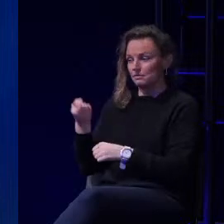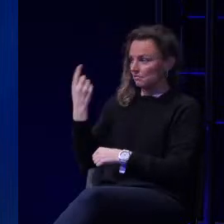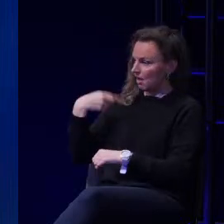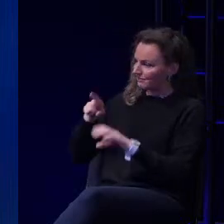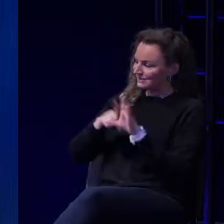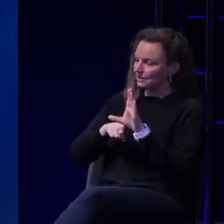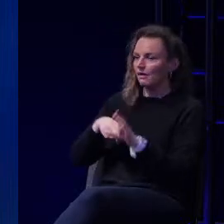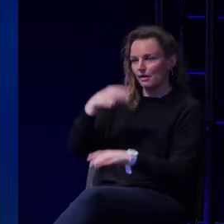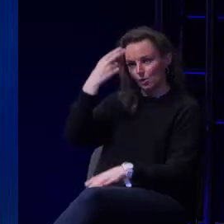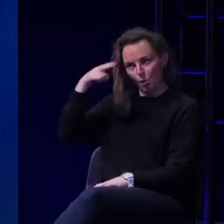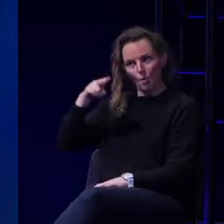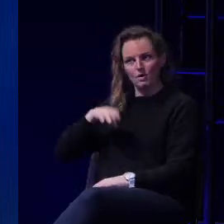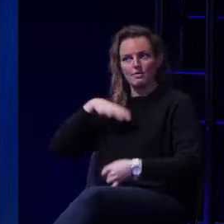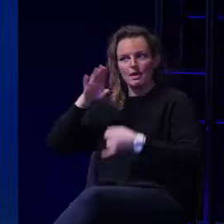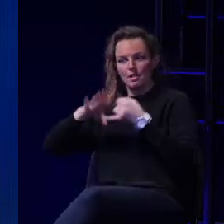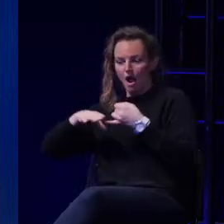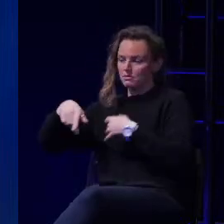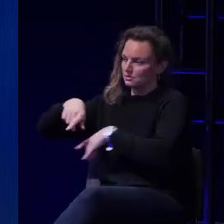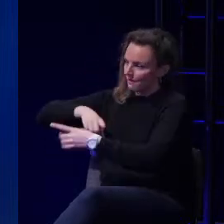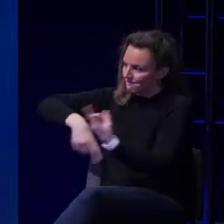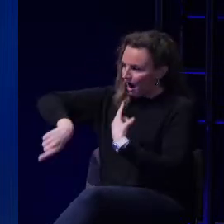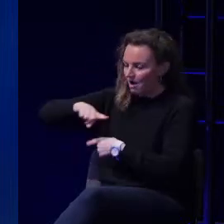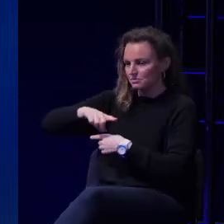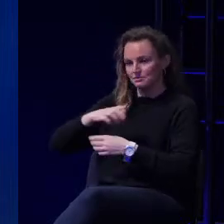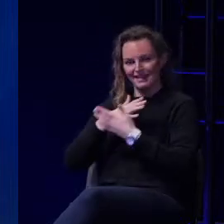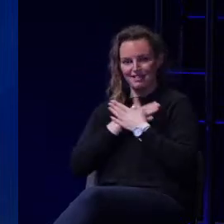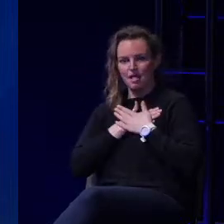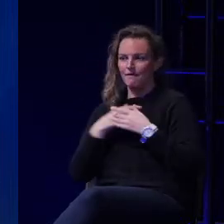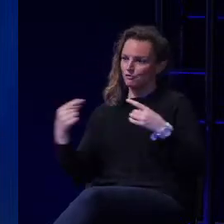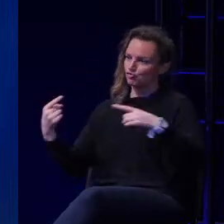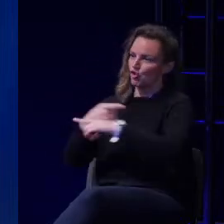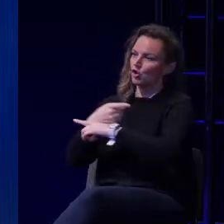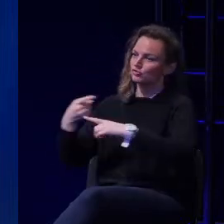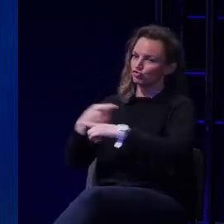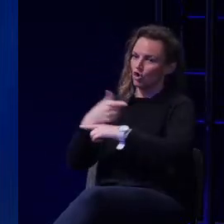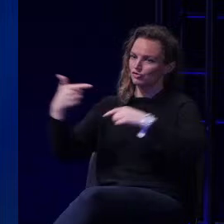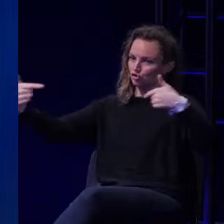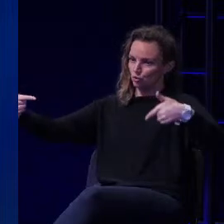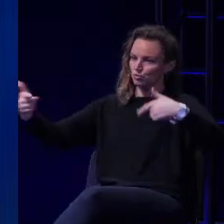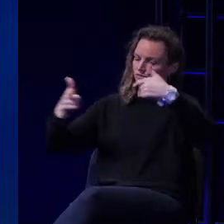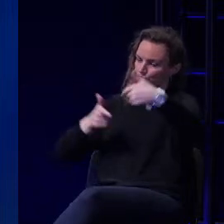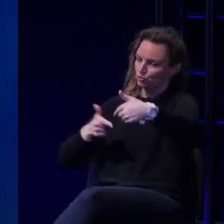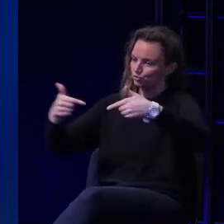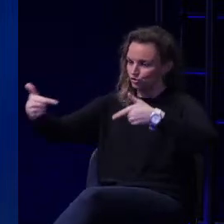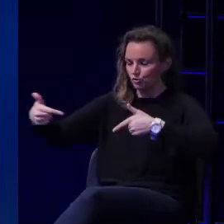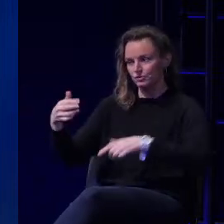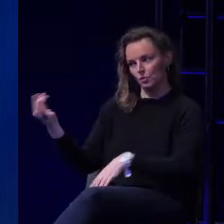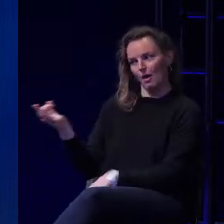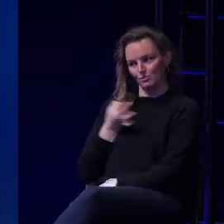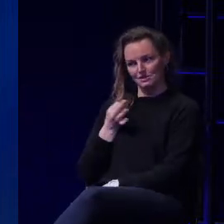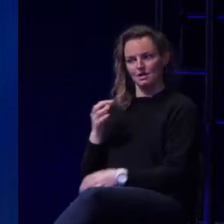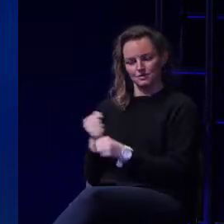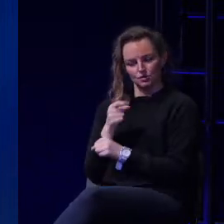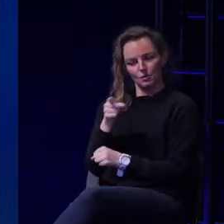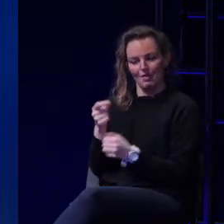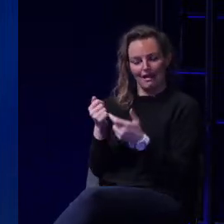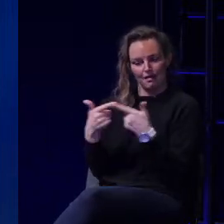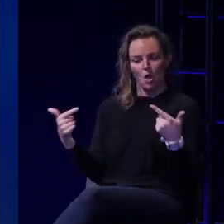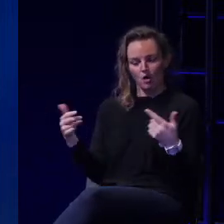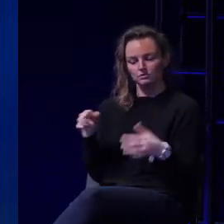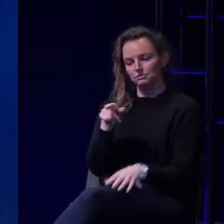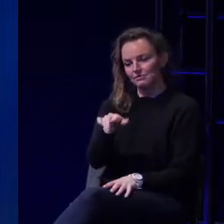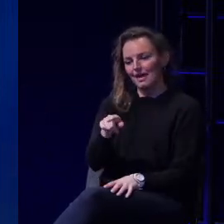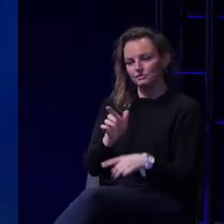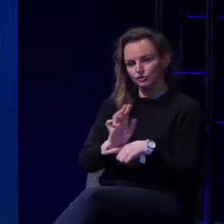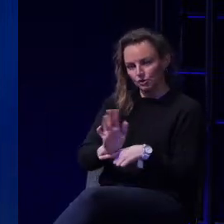cross shooting on that show for that reason, for the performance of it all. So I got asked to do that a lot on that show, and you know,